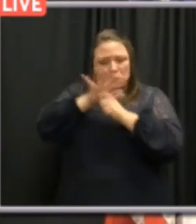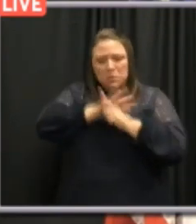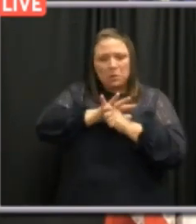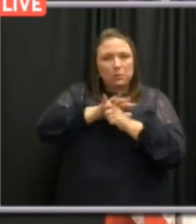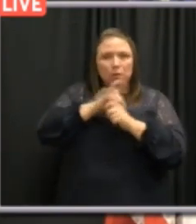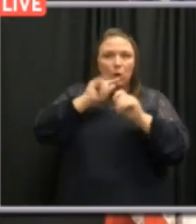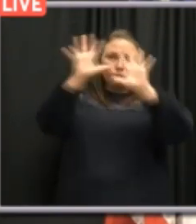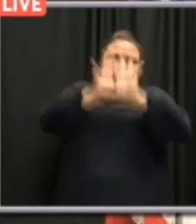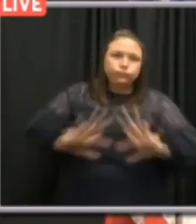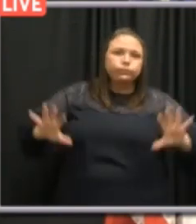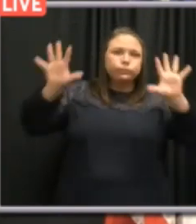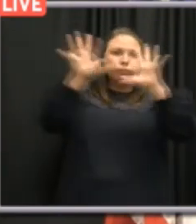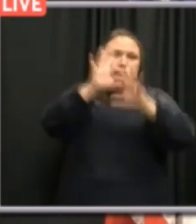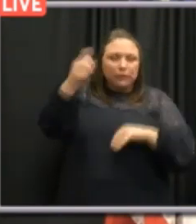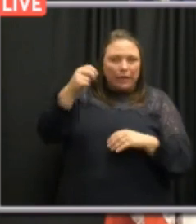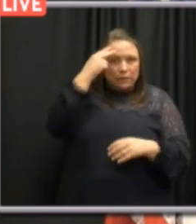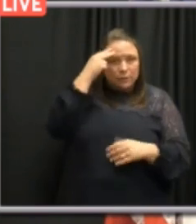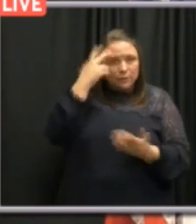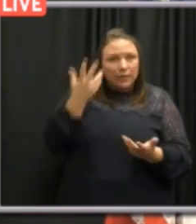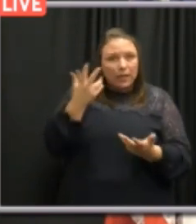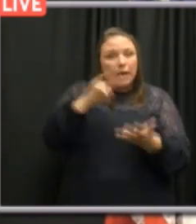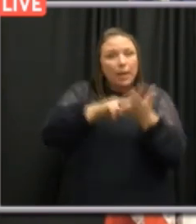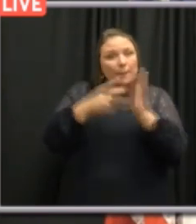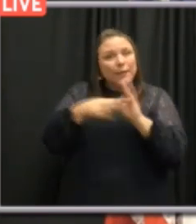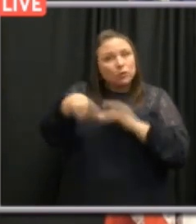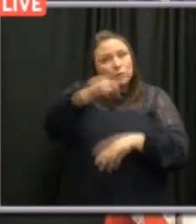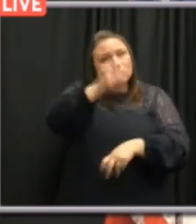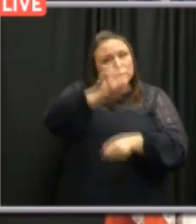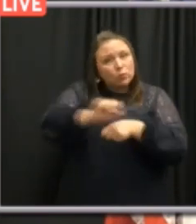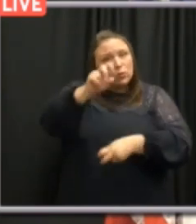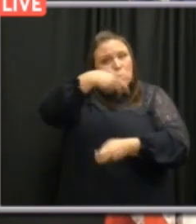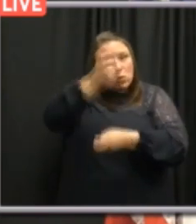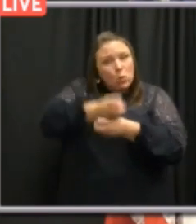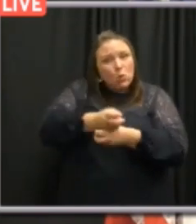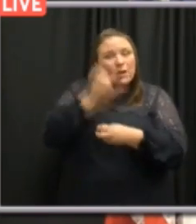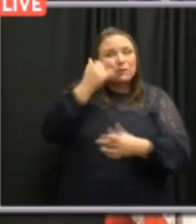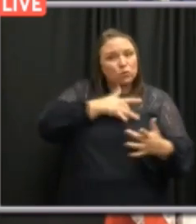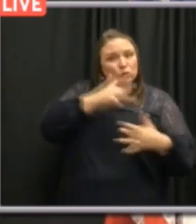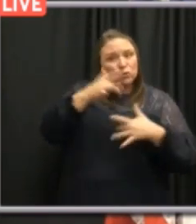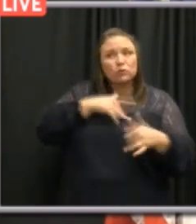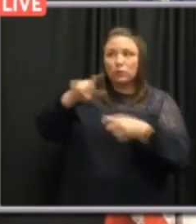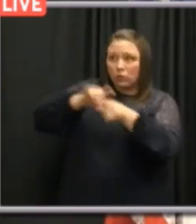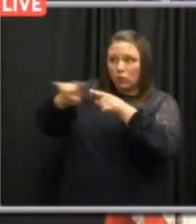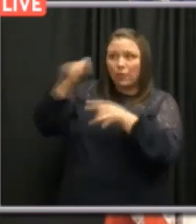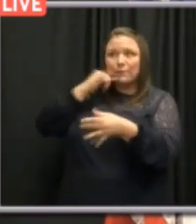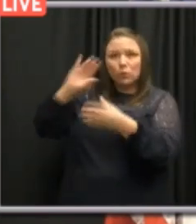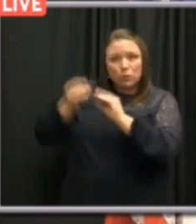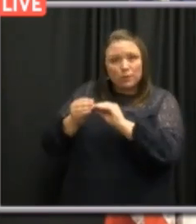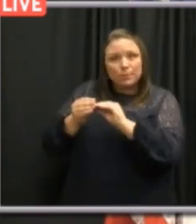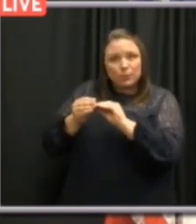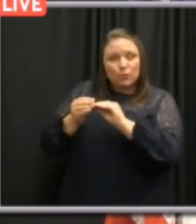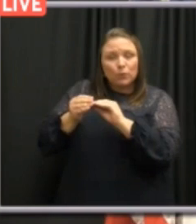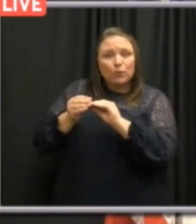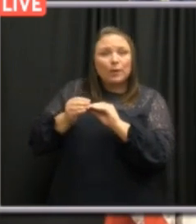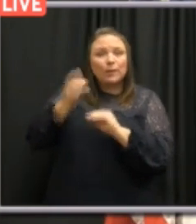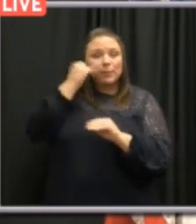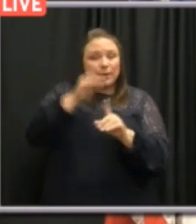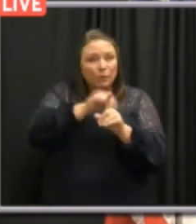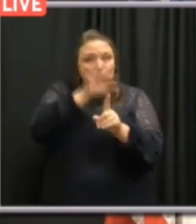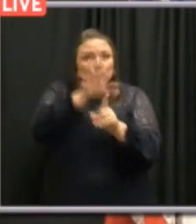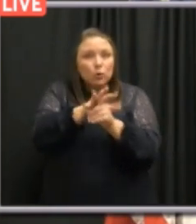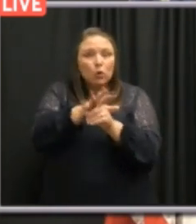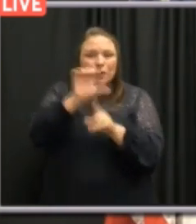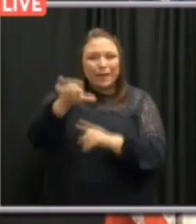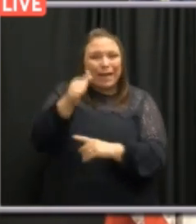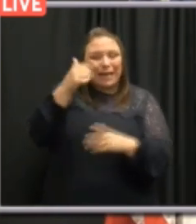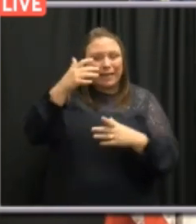number of cases. And so people need to be vigilant. If you have worry, call our hotline. If you've been exposed, you have any of the